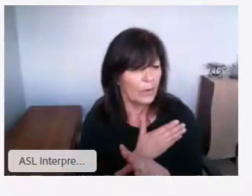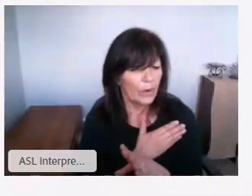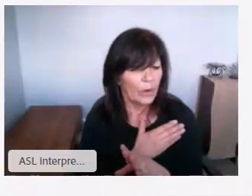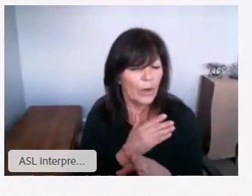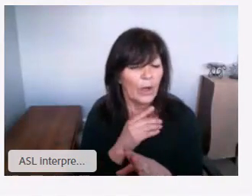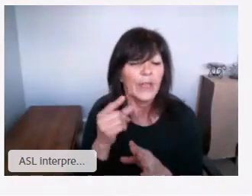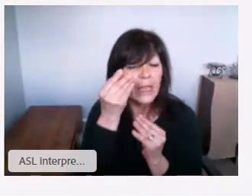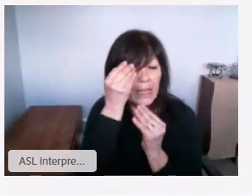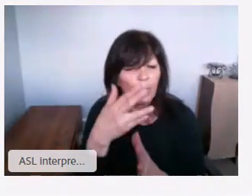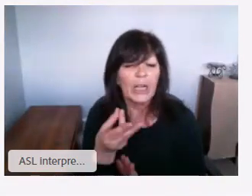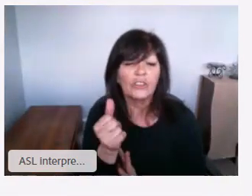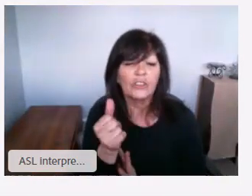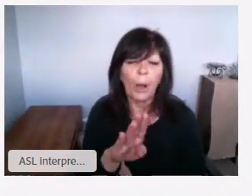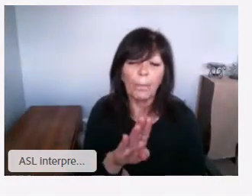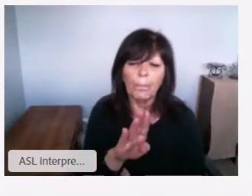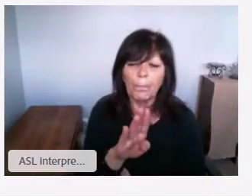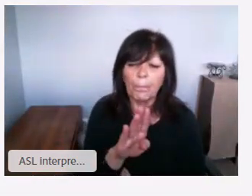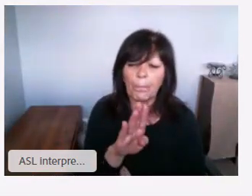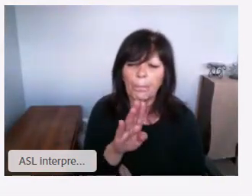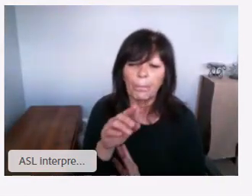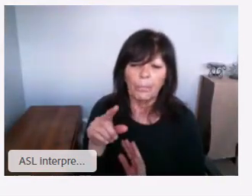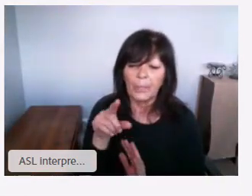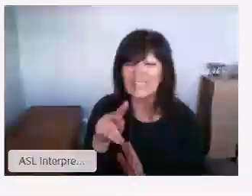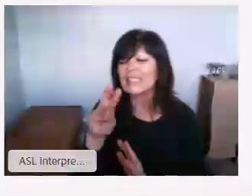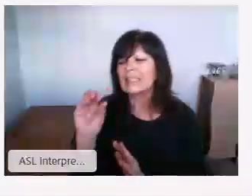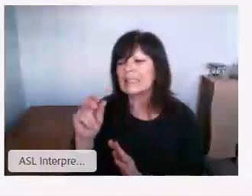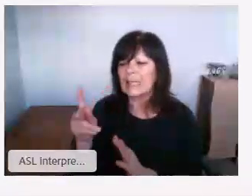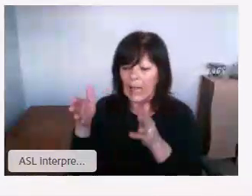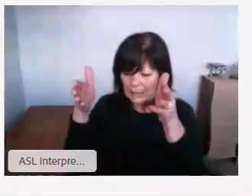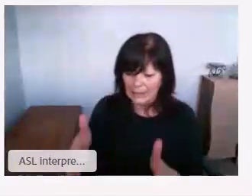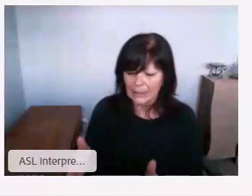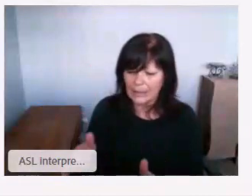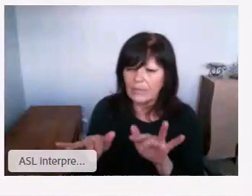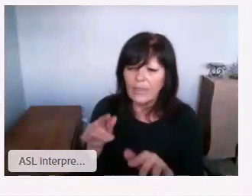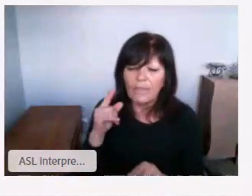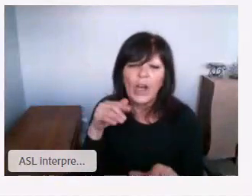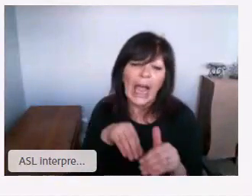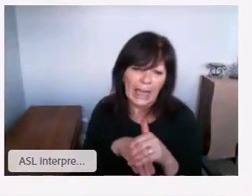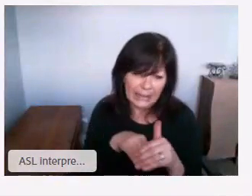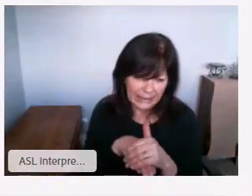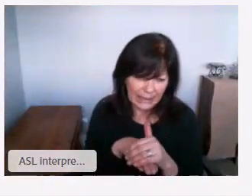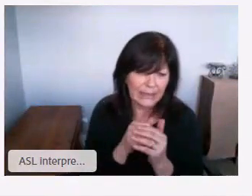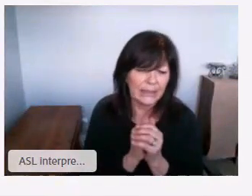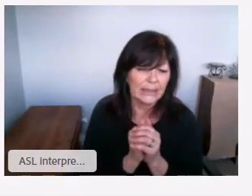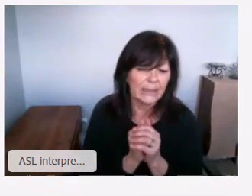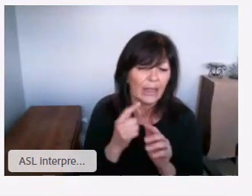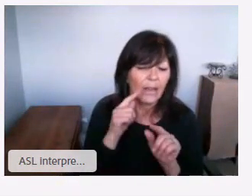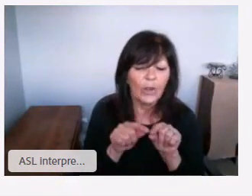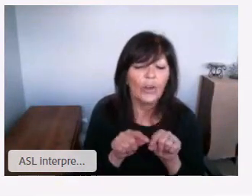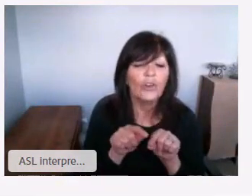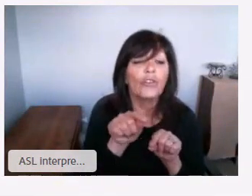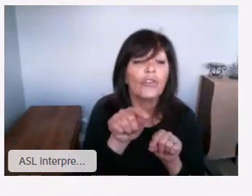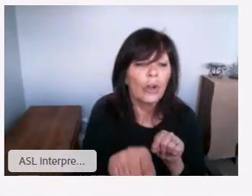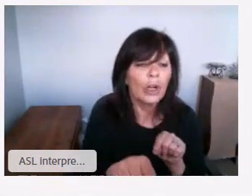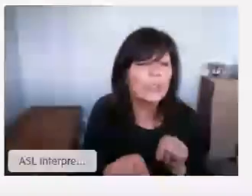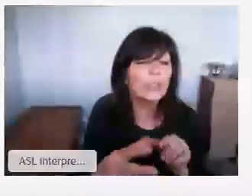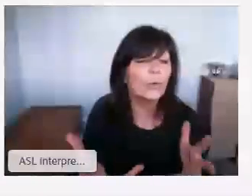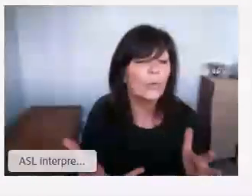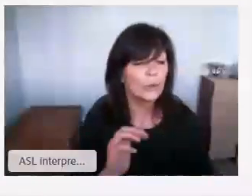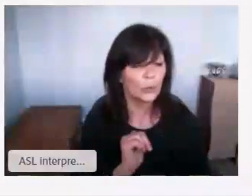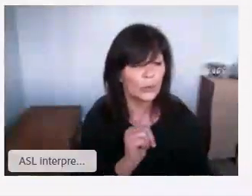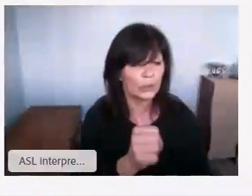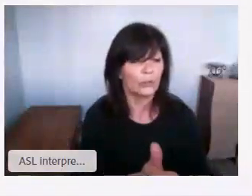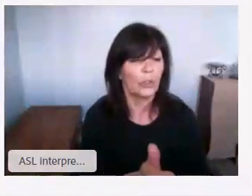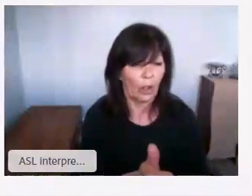hubs. These are basically kiosks that we will have to provide greater access. For the pedestrian crossing component, we're also looking to install